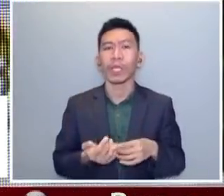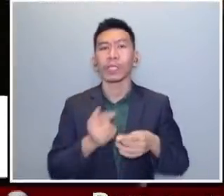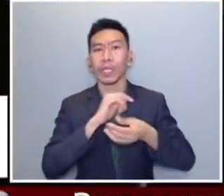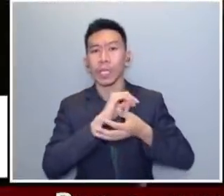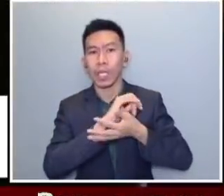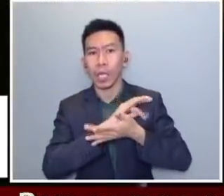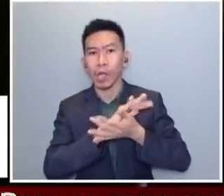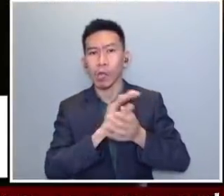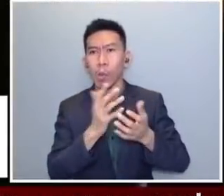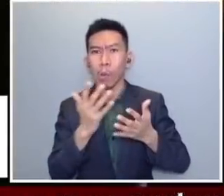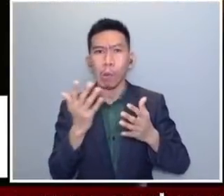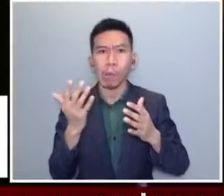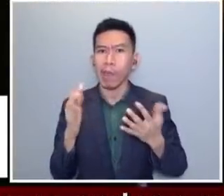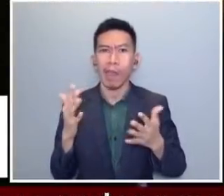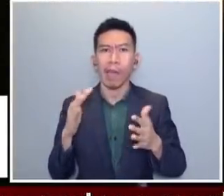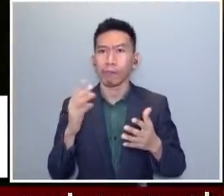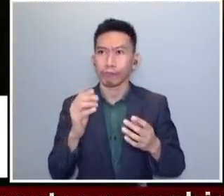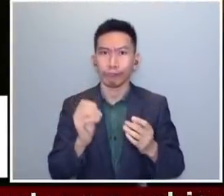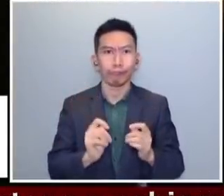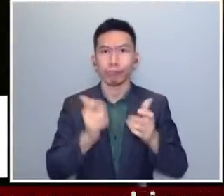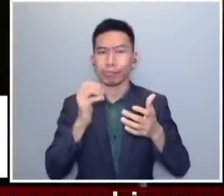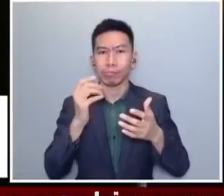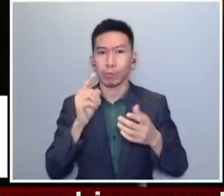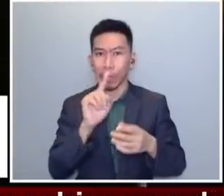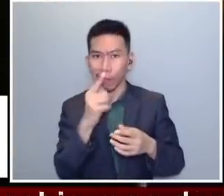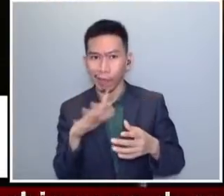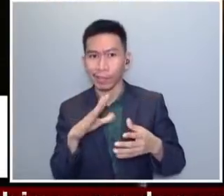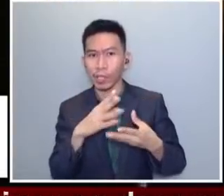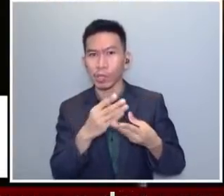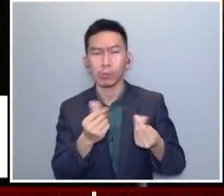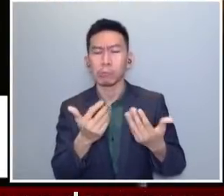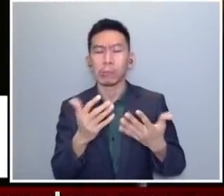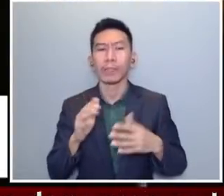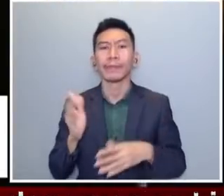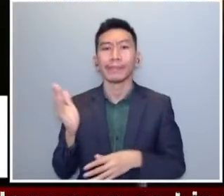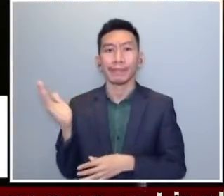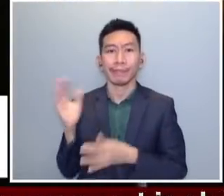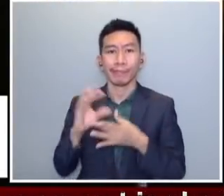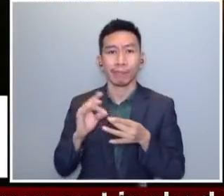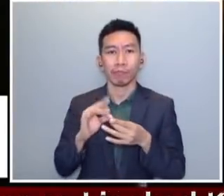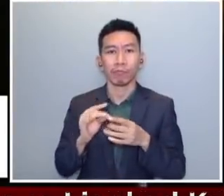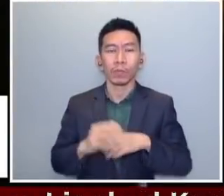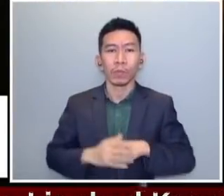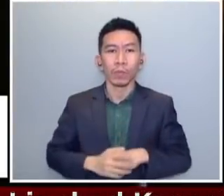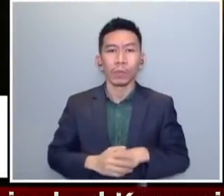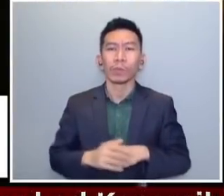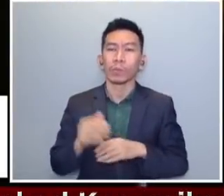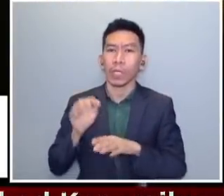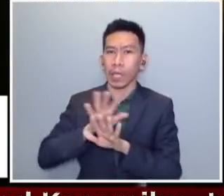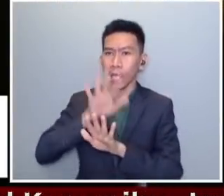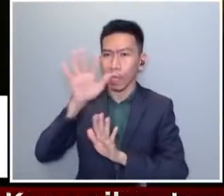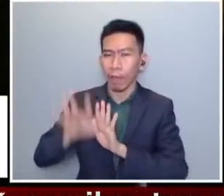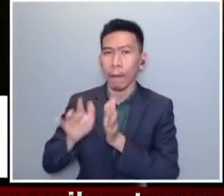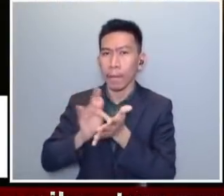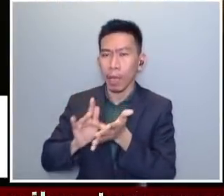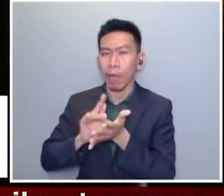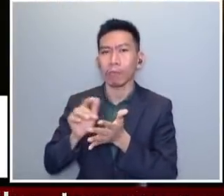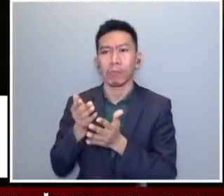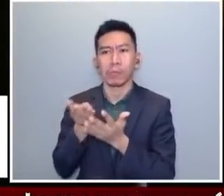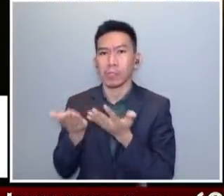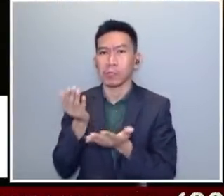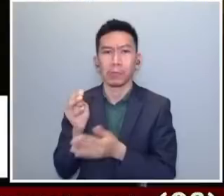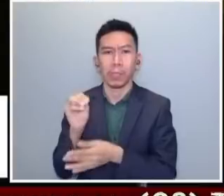once. If you have personnel, medical and non-medical frontliners, probably through MMDA, we